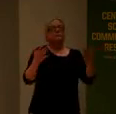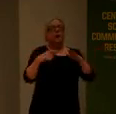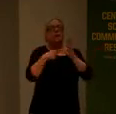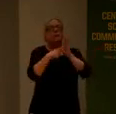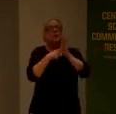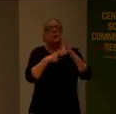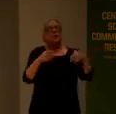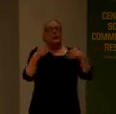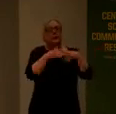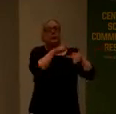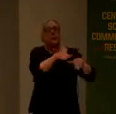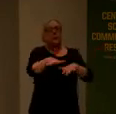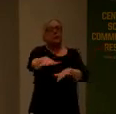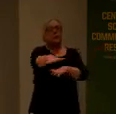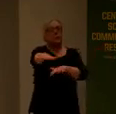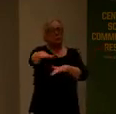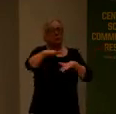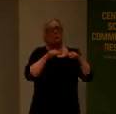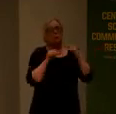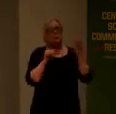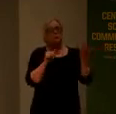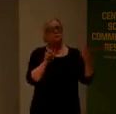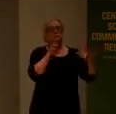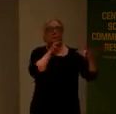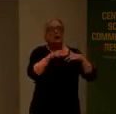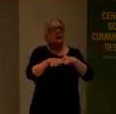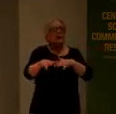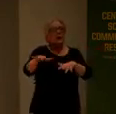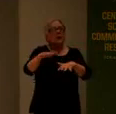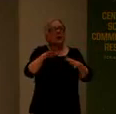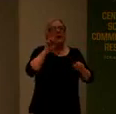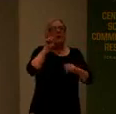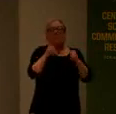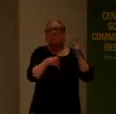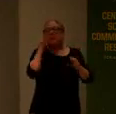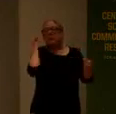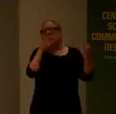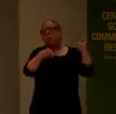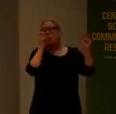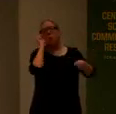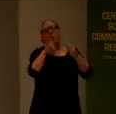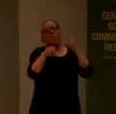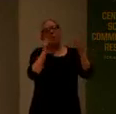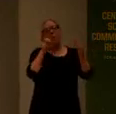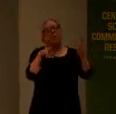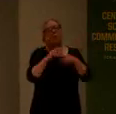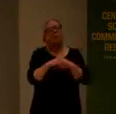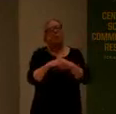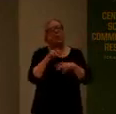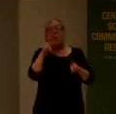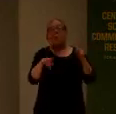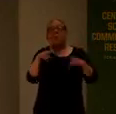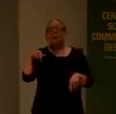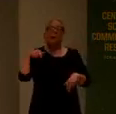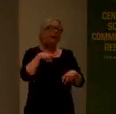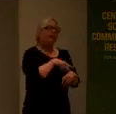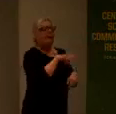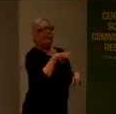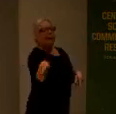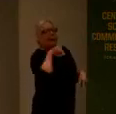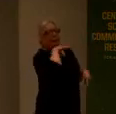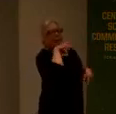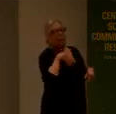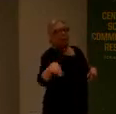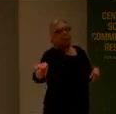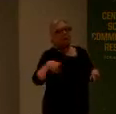the exercise, you sometimes you see the, I mean, the people threw everything in there. Some, many people walk by every day. They never pick up the, I